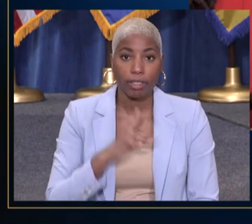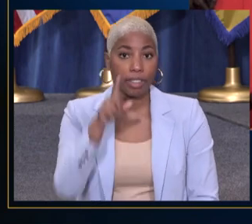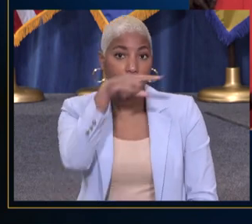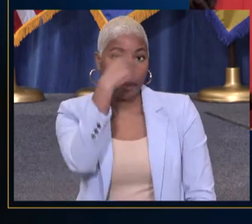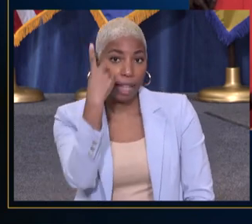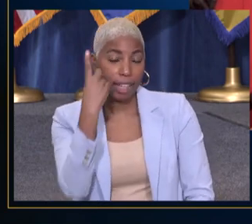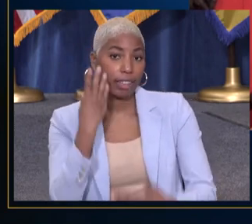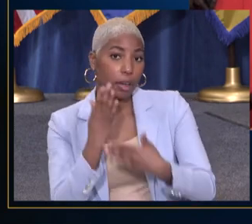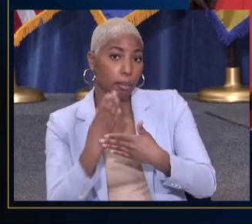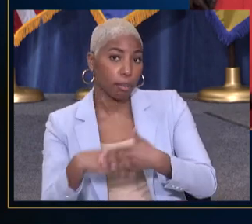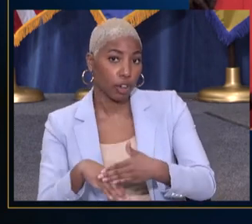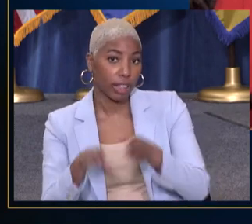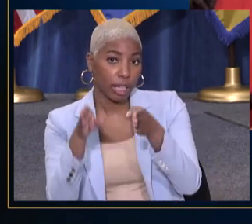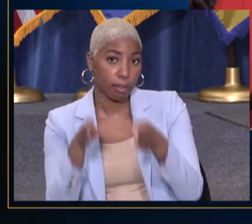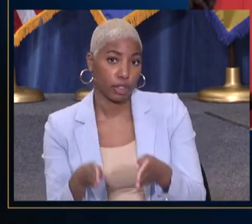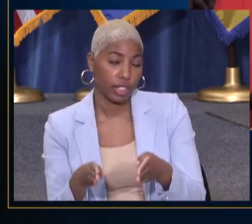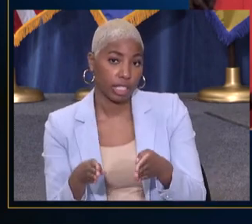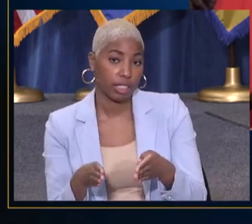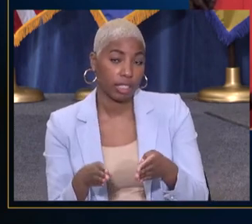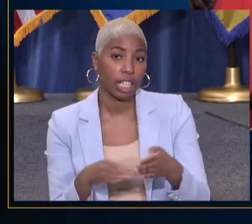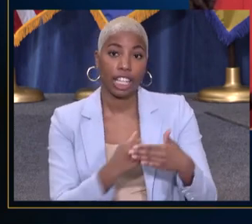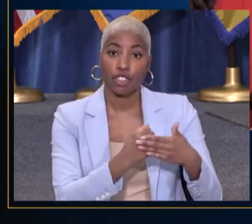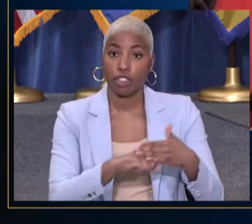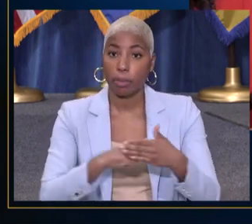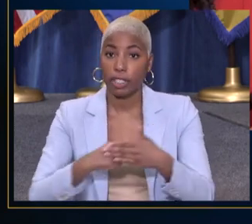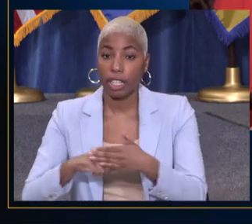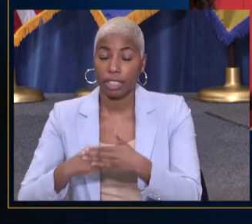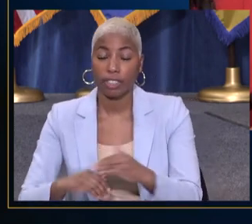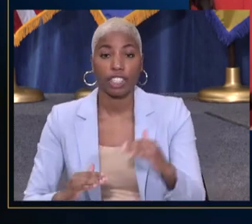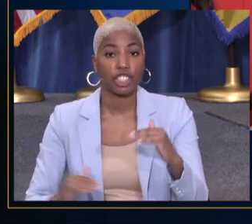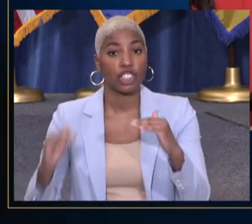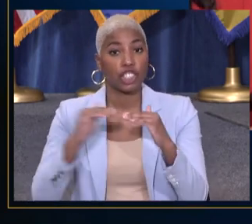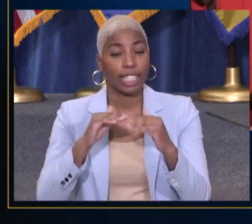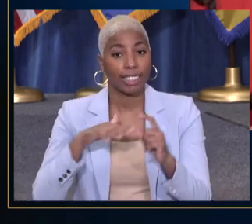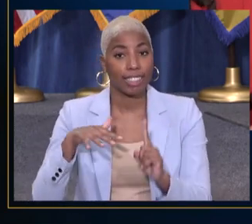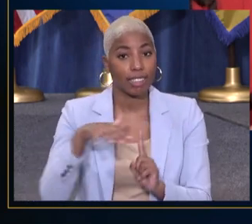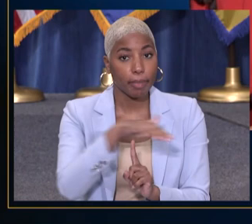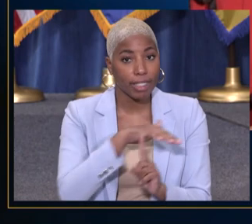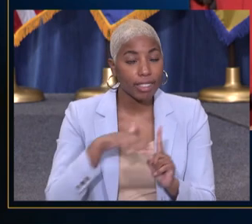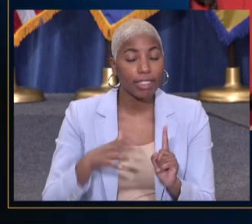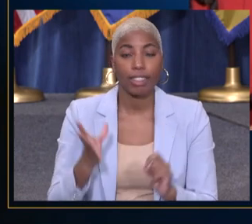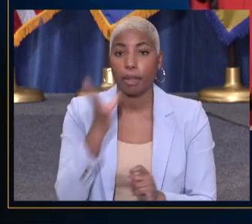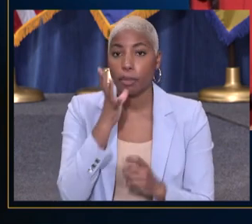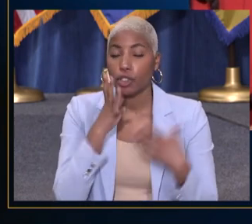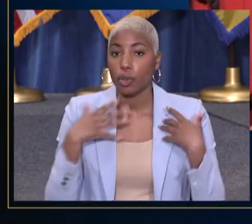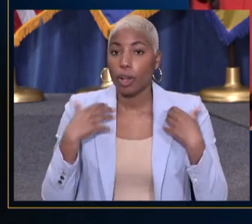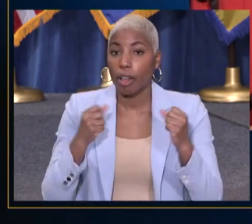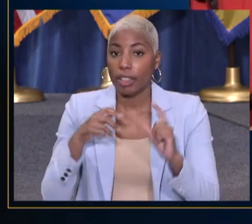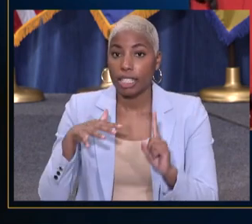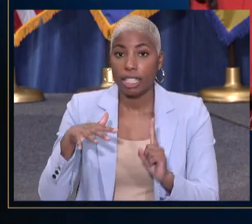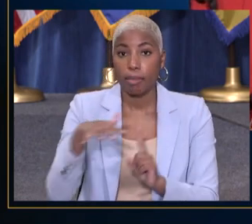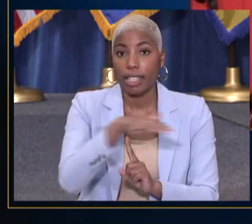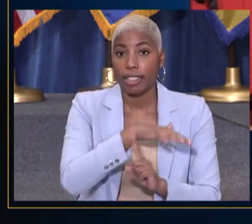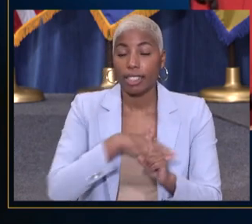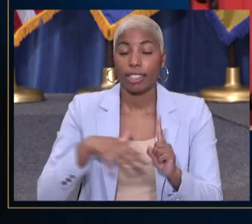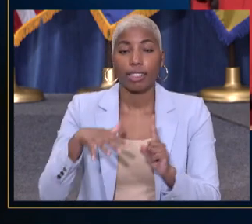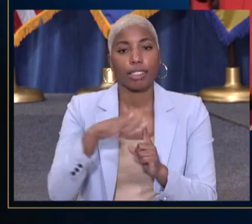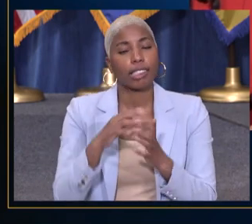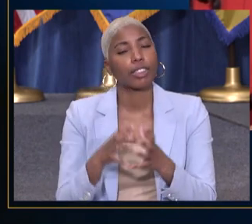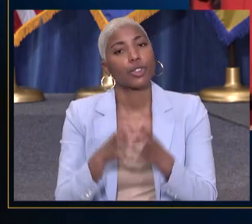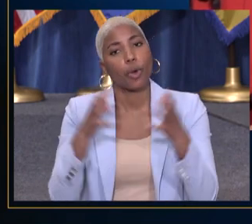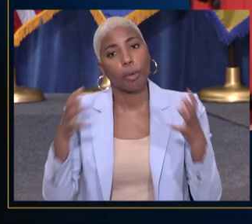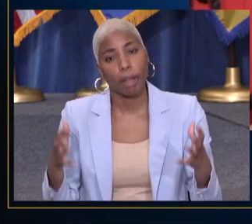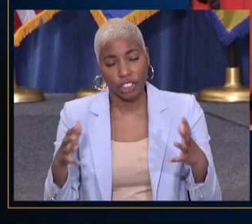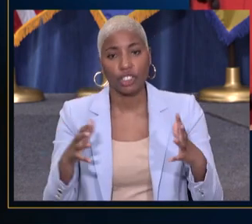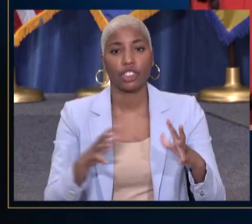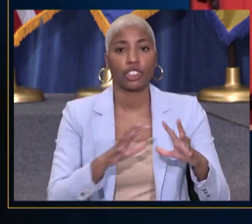person, in reproductive justice spaces, in maternal health spaces. There's so much that individually